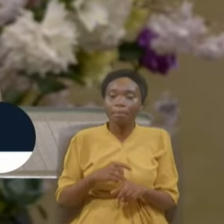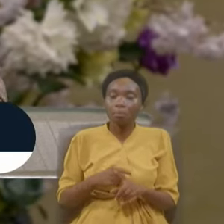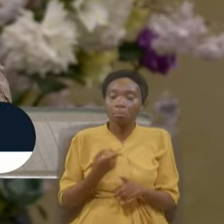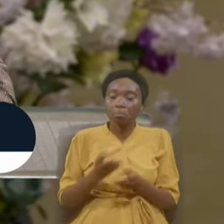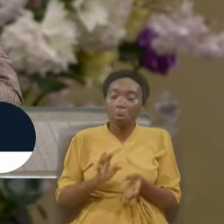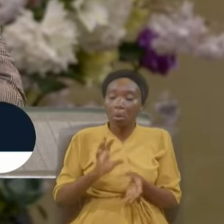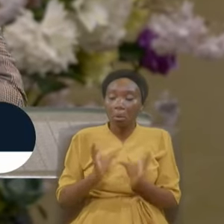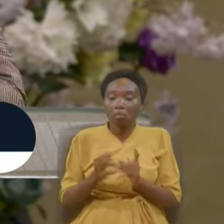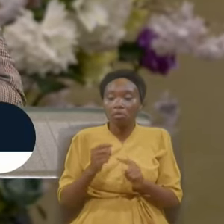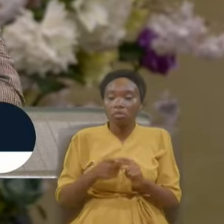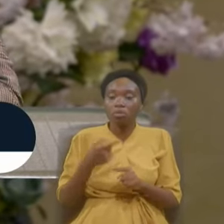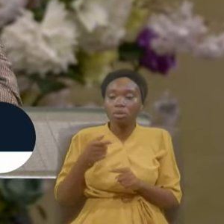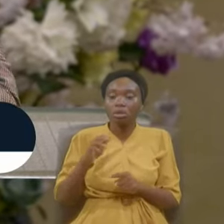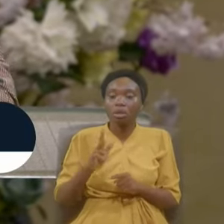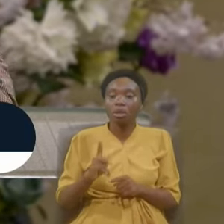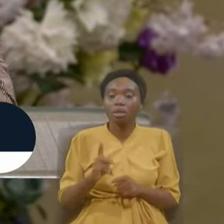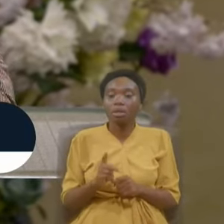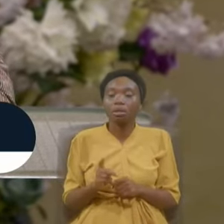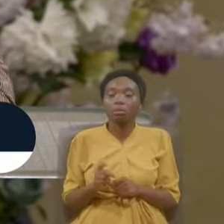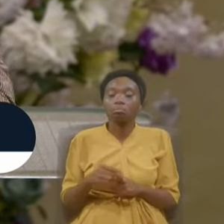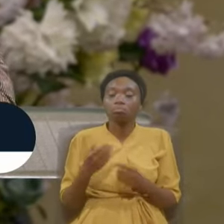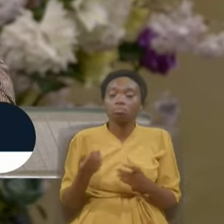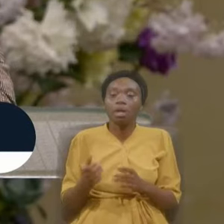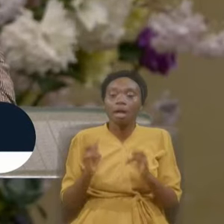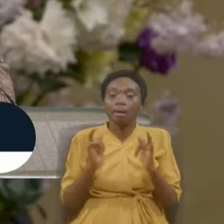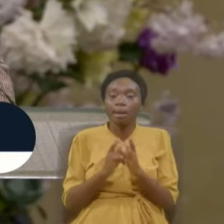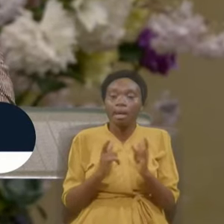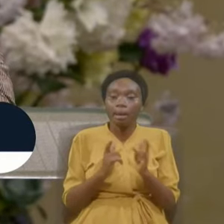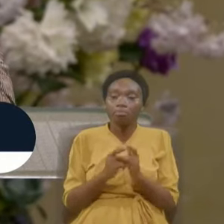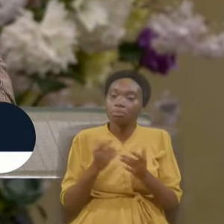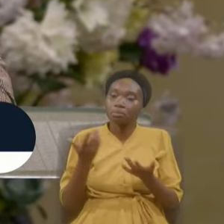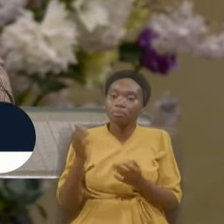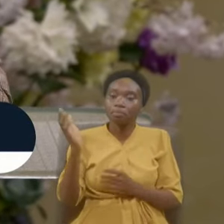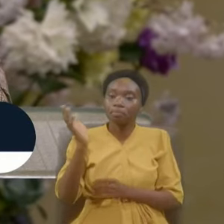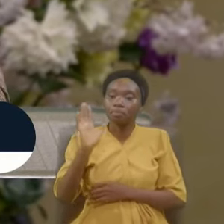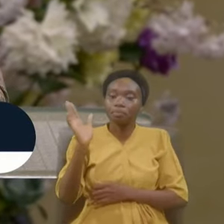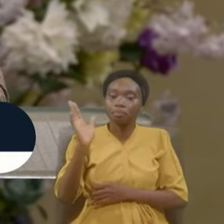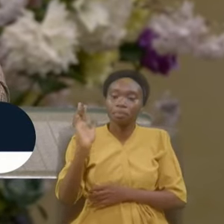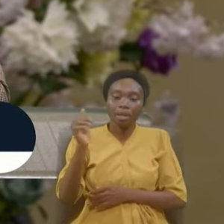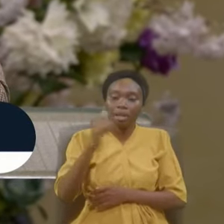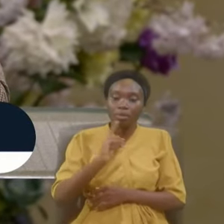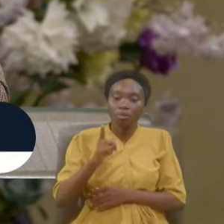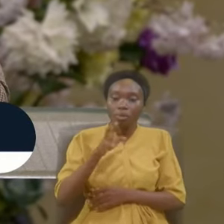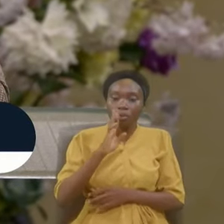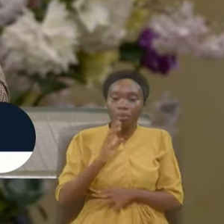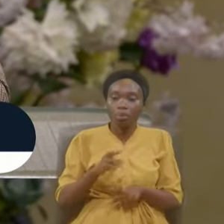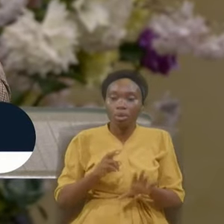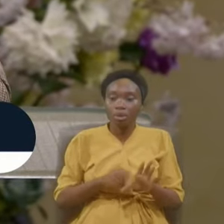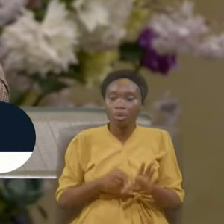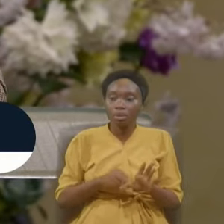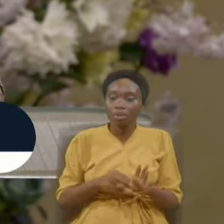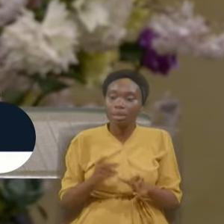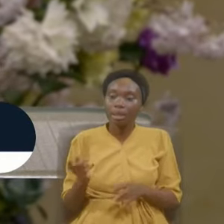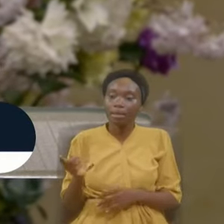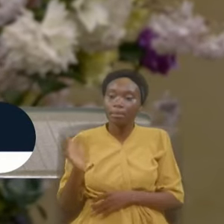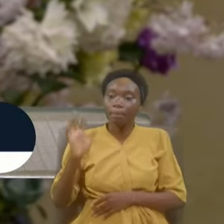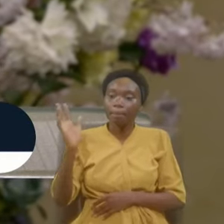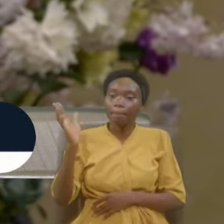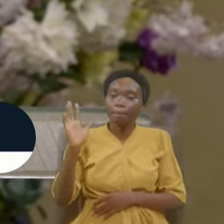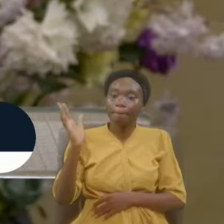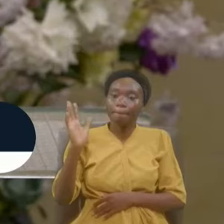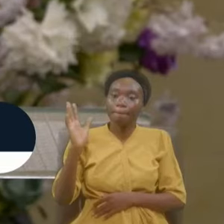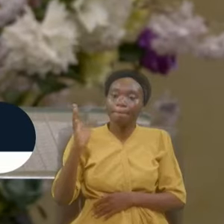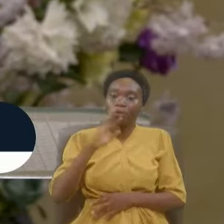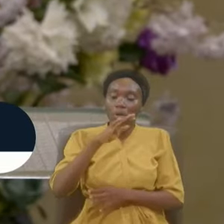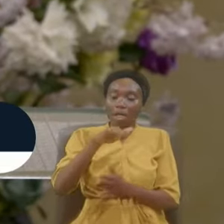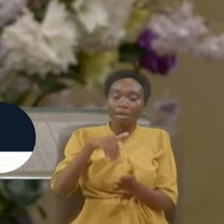or the retreat, please can you signify by raising your hand wherever you are seated. Please raise your hand. You are in the